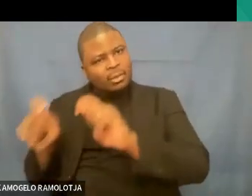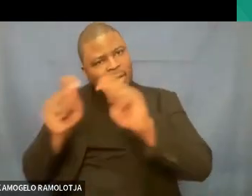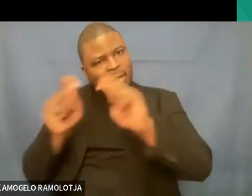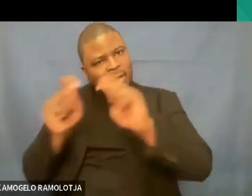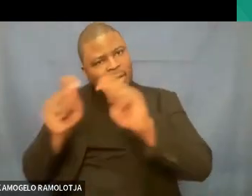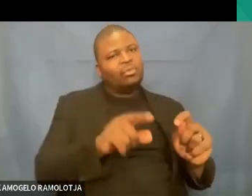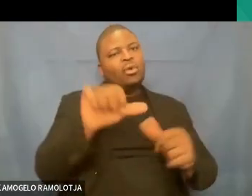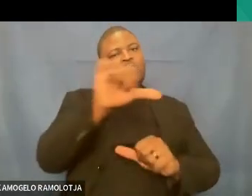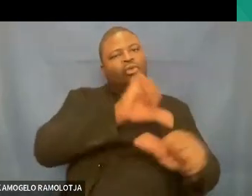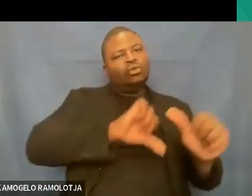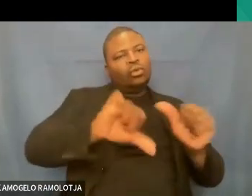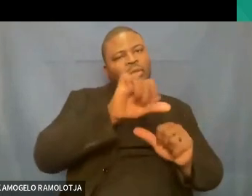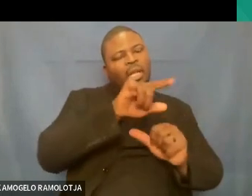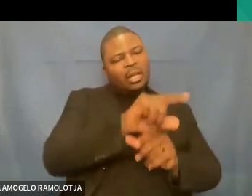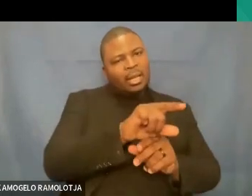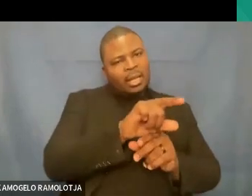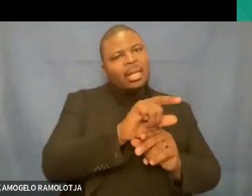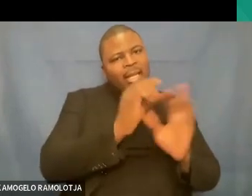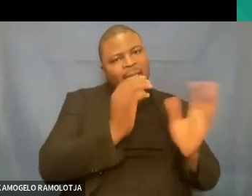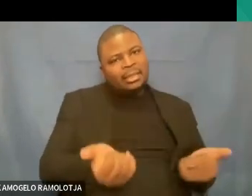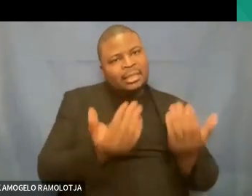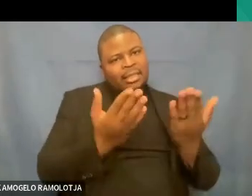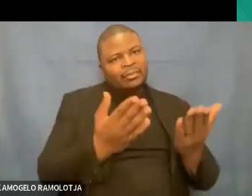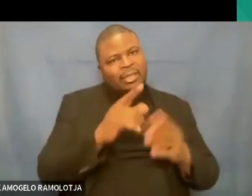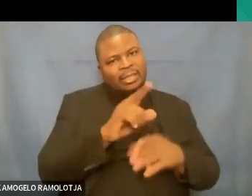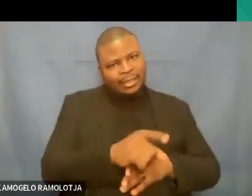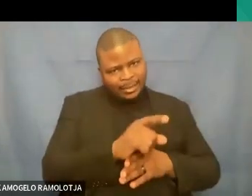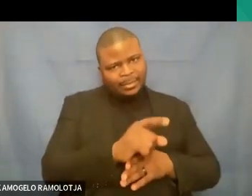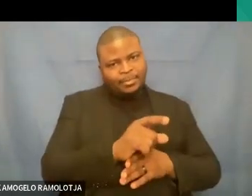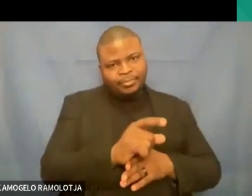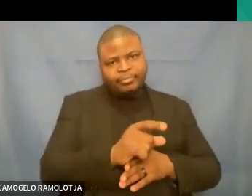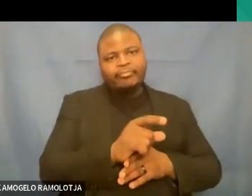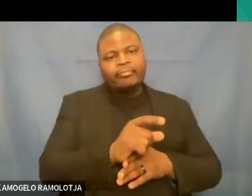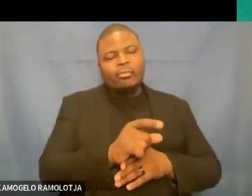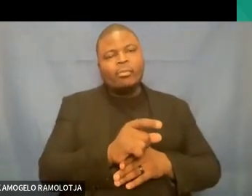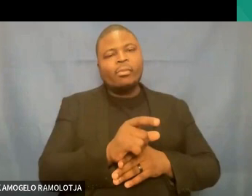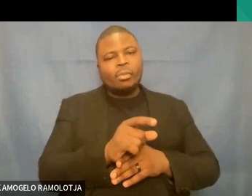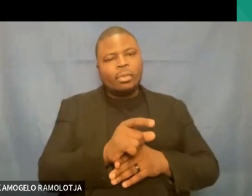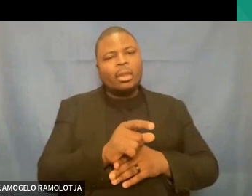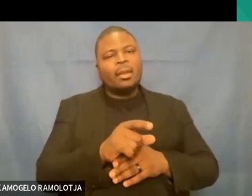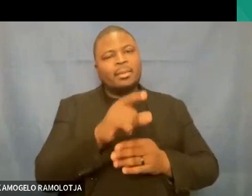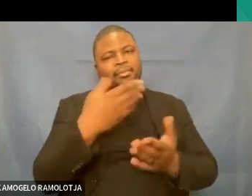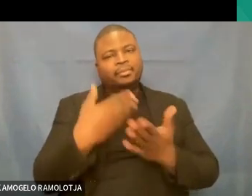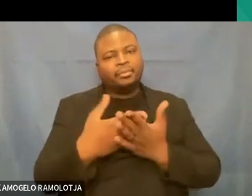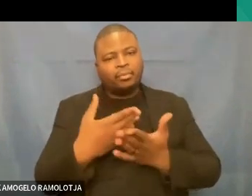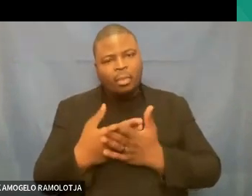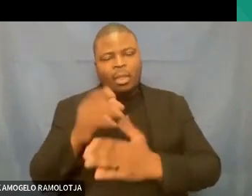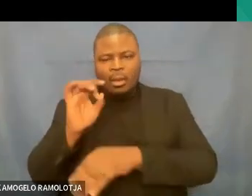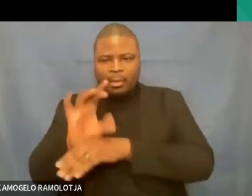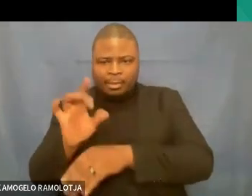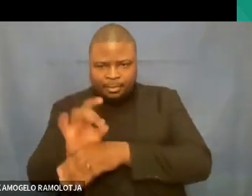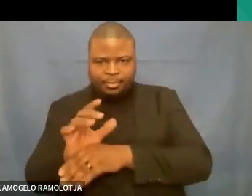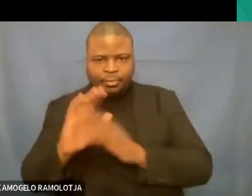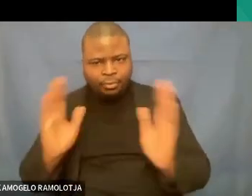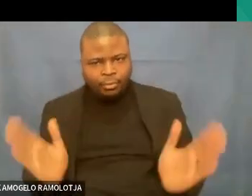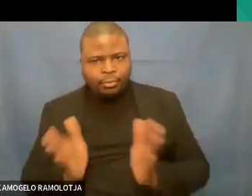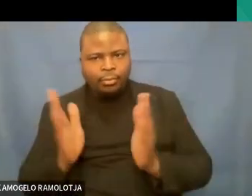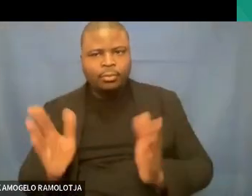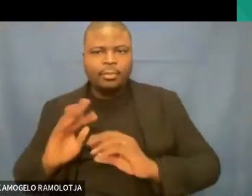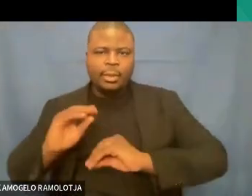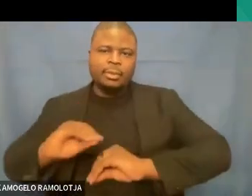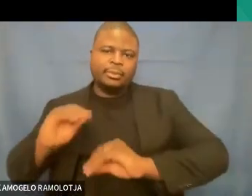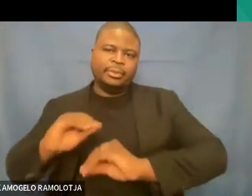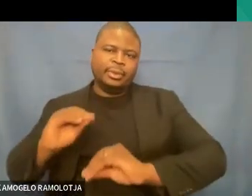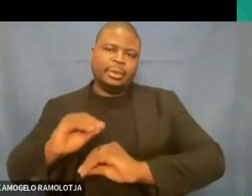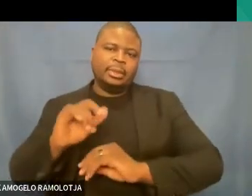is a precedent that can apply to all minors that are found in possession and using